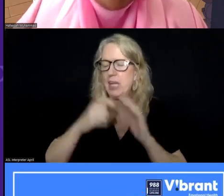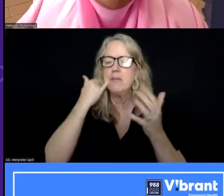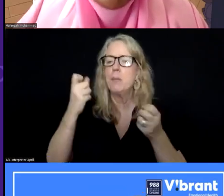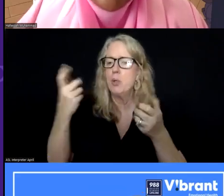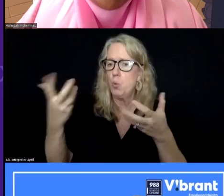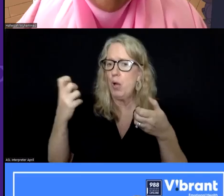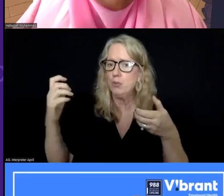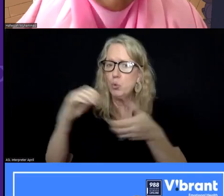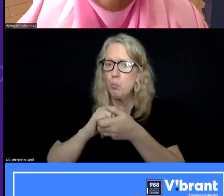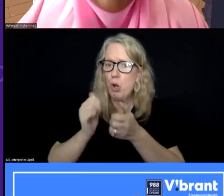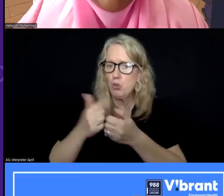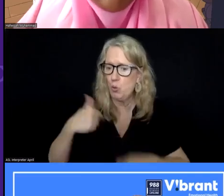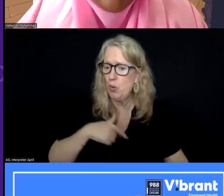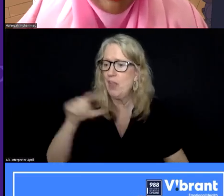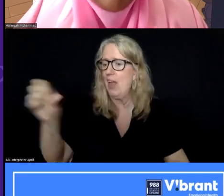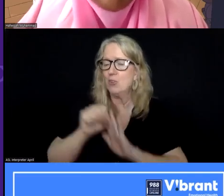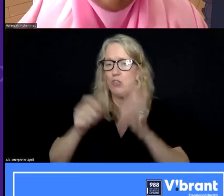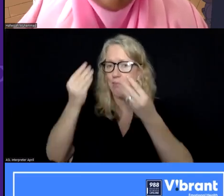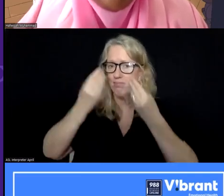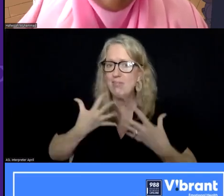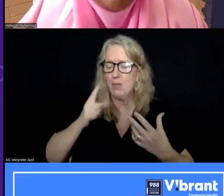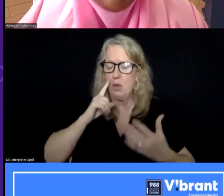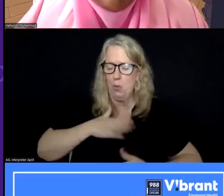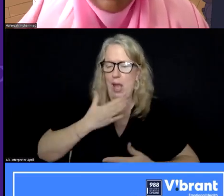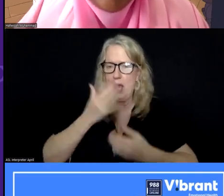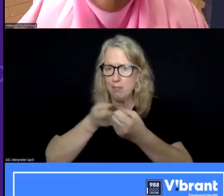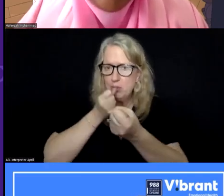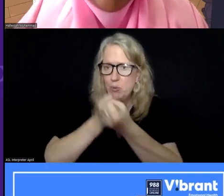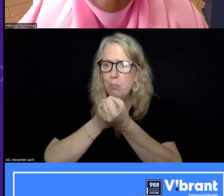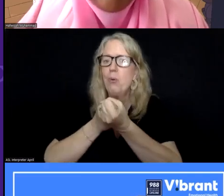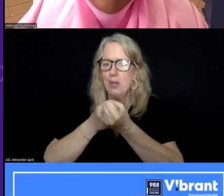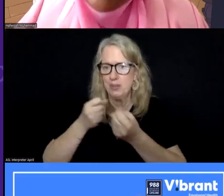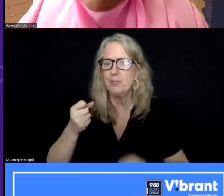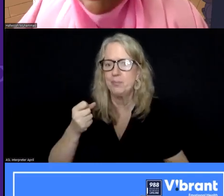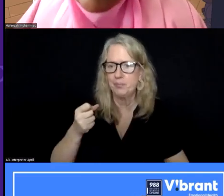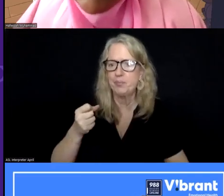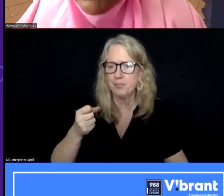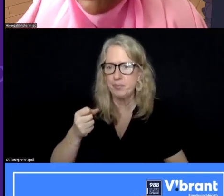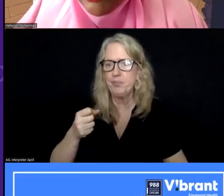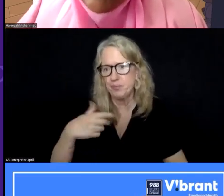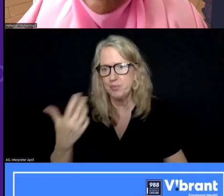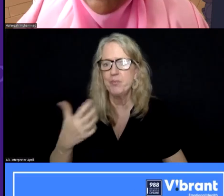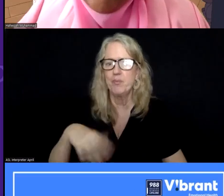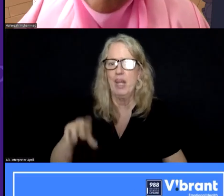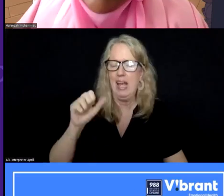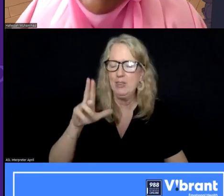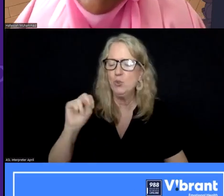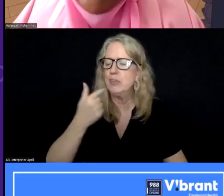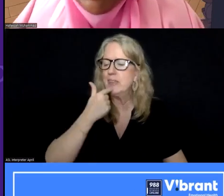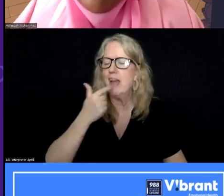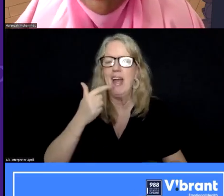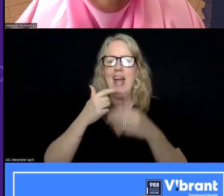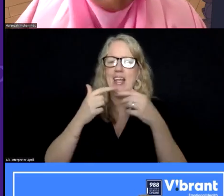partner with us to enter other states, let us know. We're happy to help support. As Susan said, go